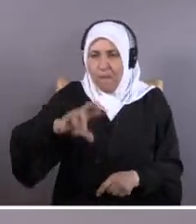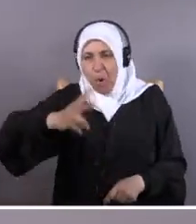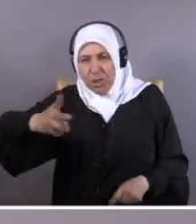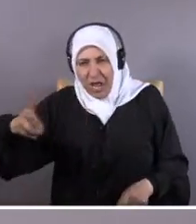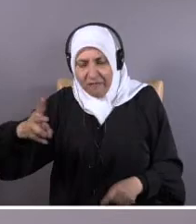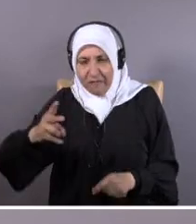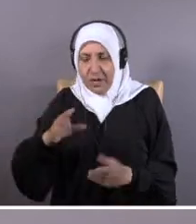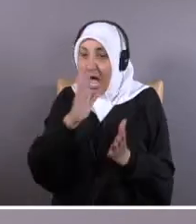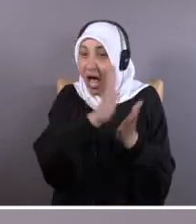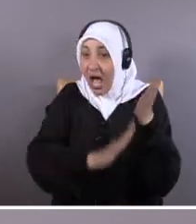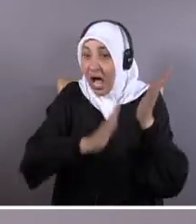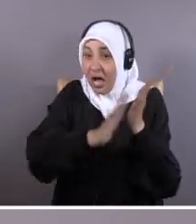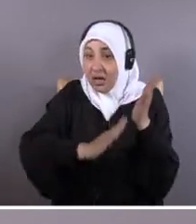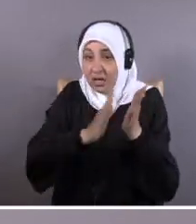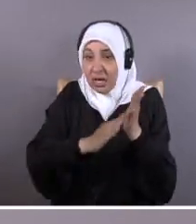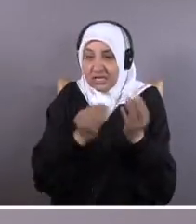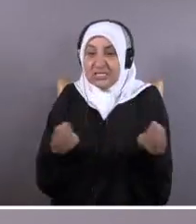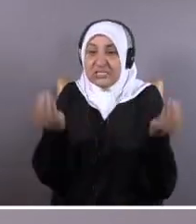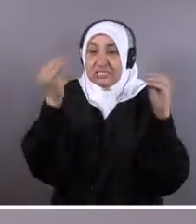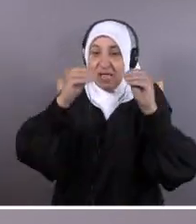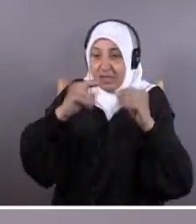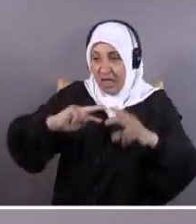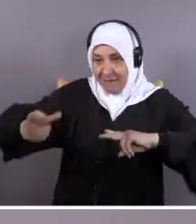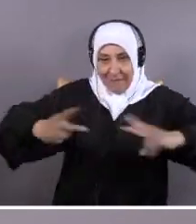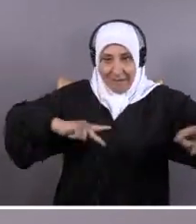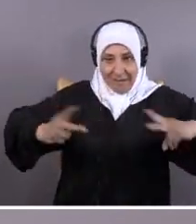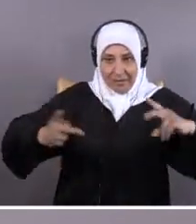than others. But there is no